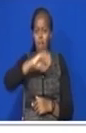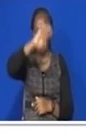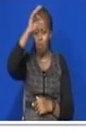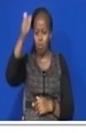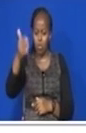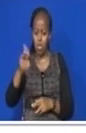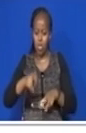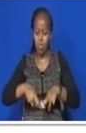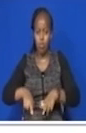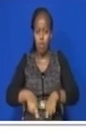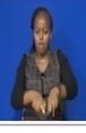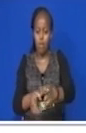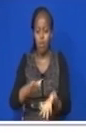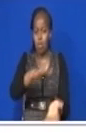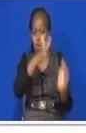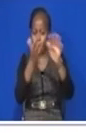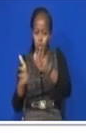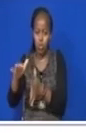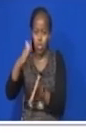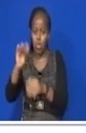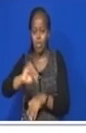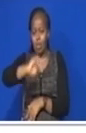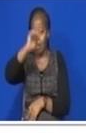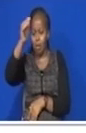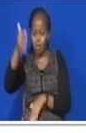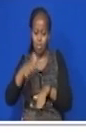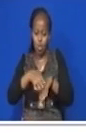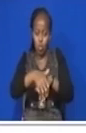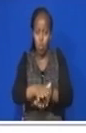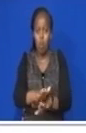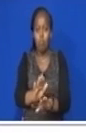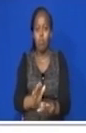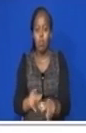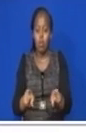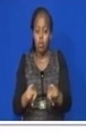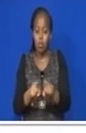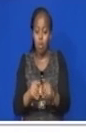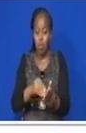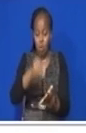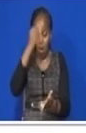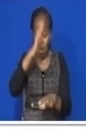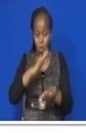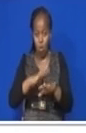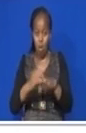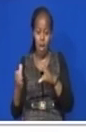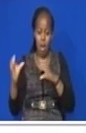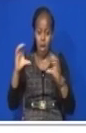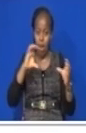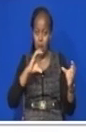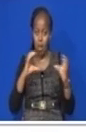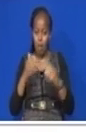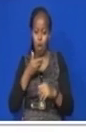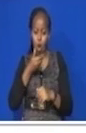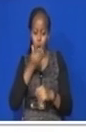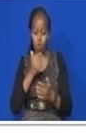the oceans, all these things, the hills, the swamps. Then you have studied the climate, climate of areas, hot and